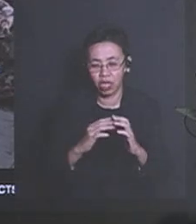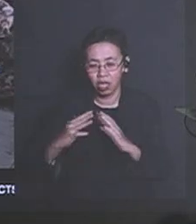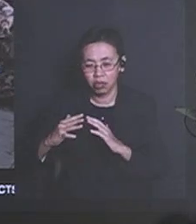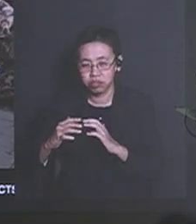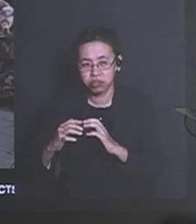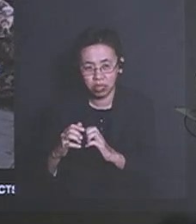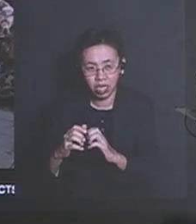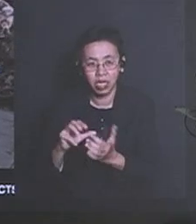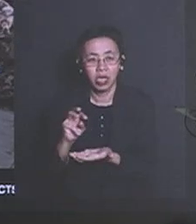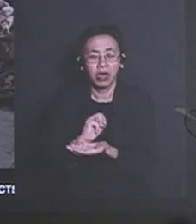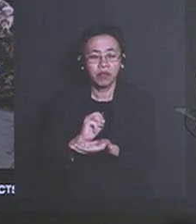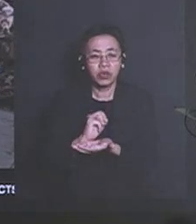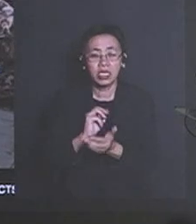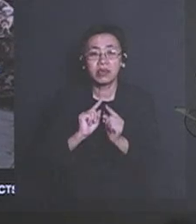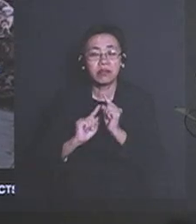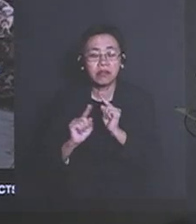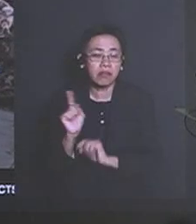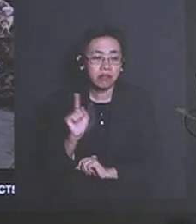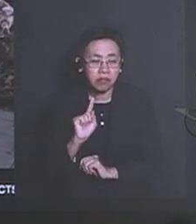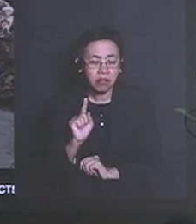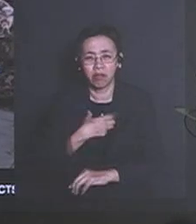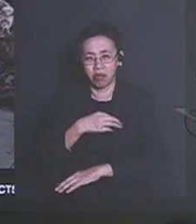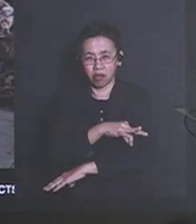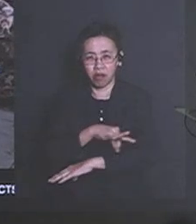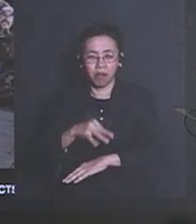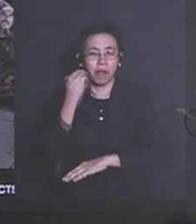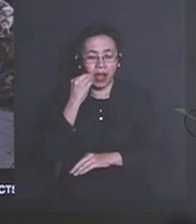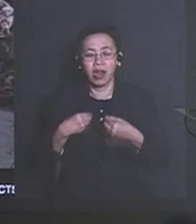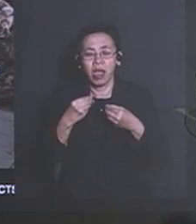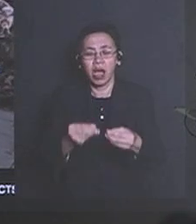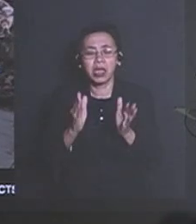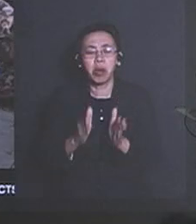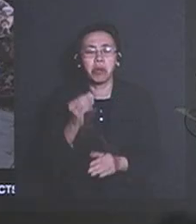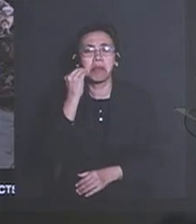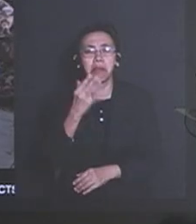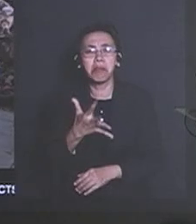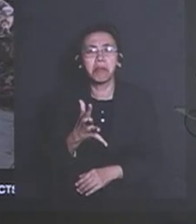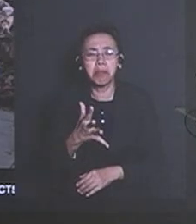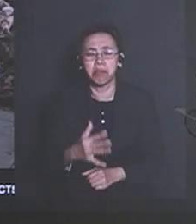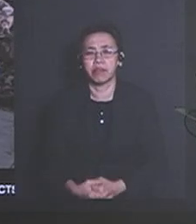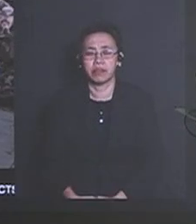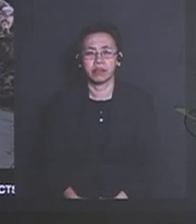to redesign the house for homeless, which is the original design was done by the army.